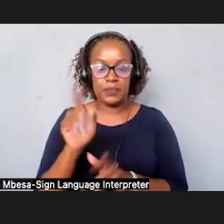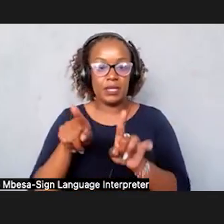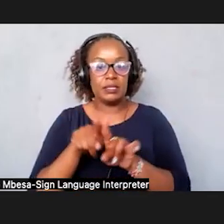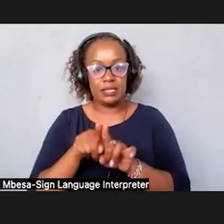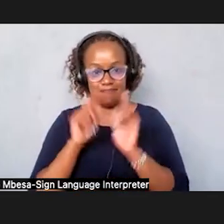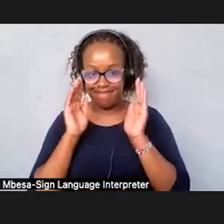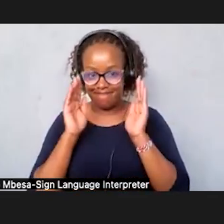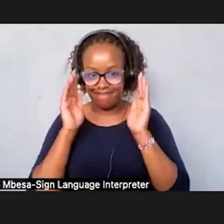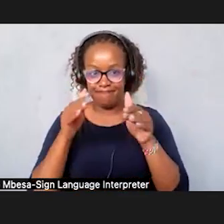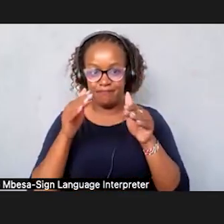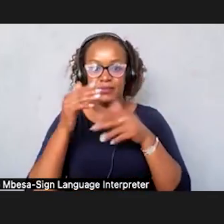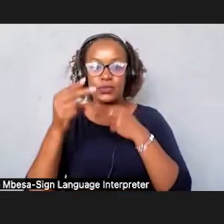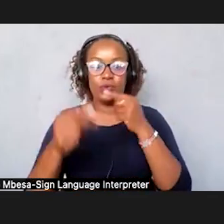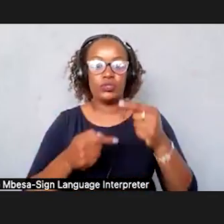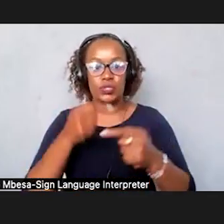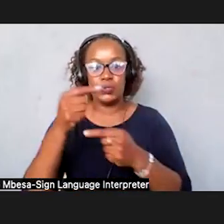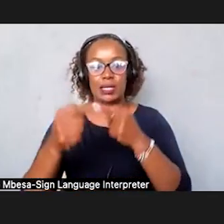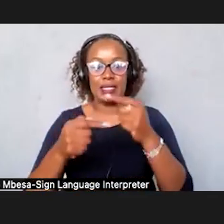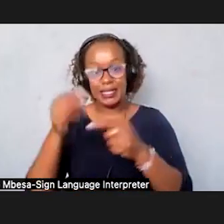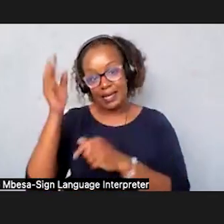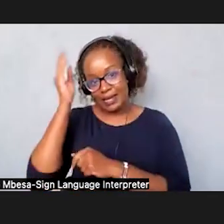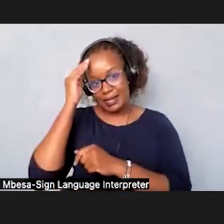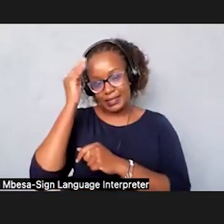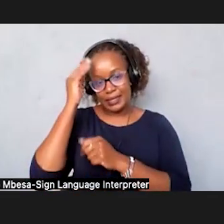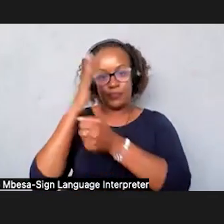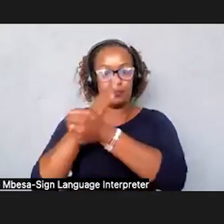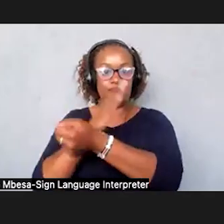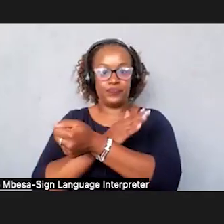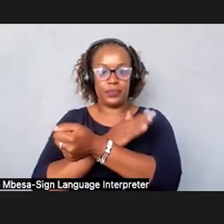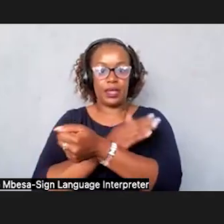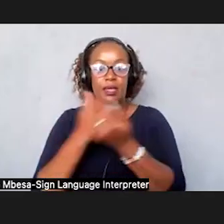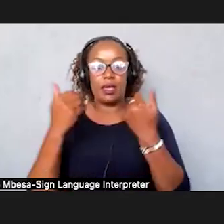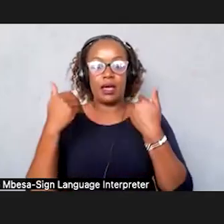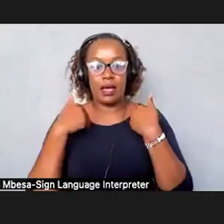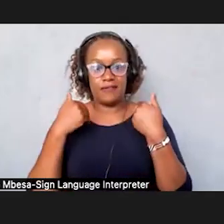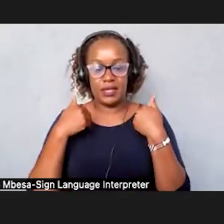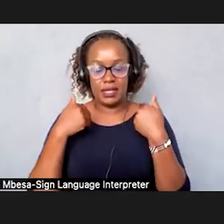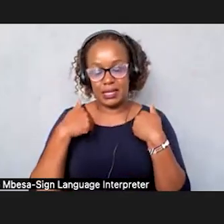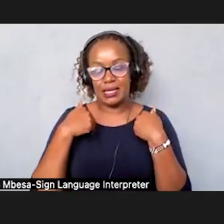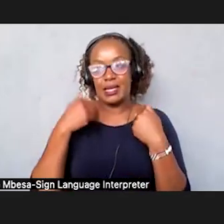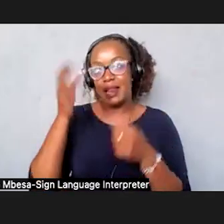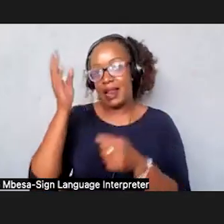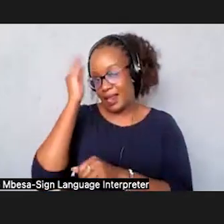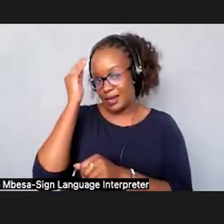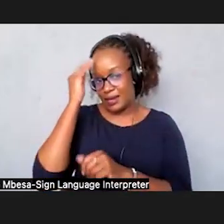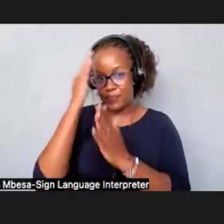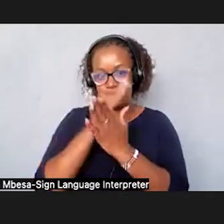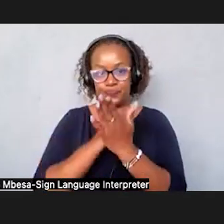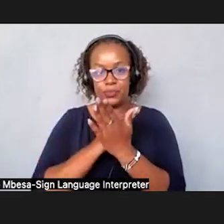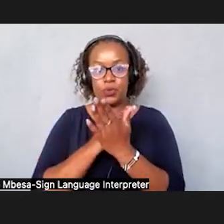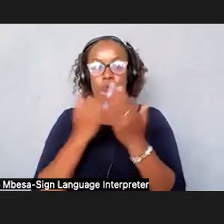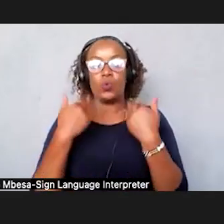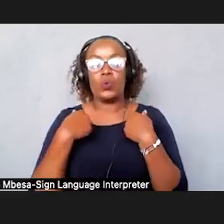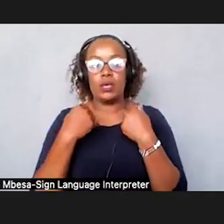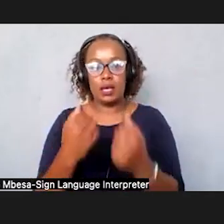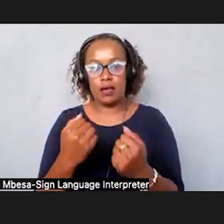and improvement through holding regular learning forums. We normally have monthly coordination